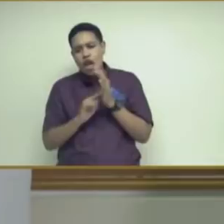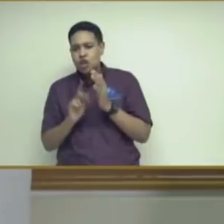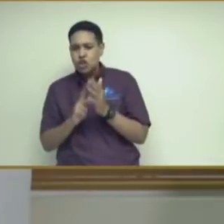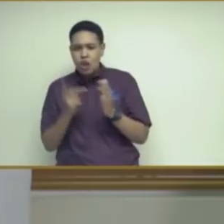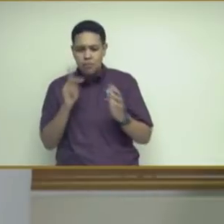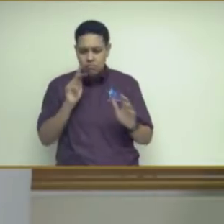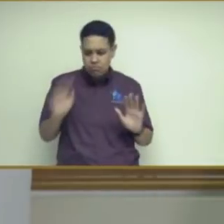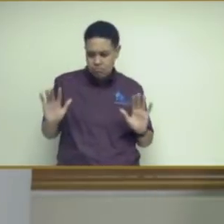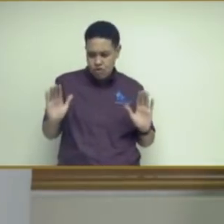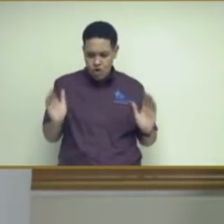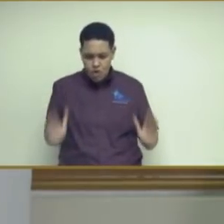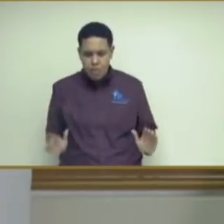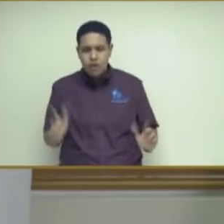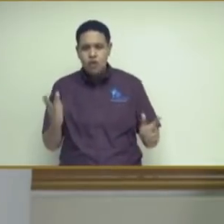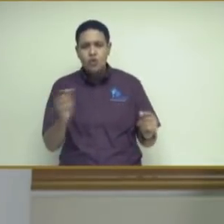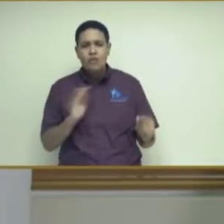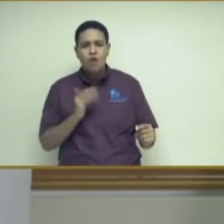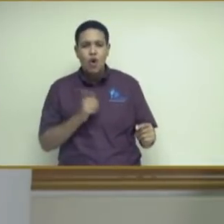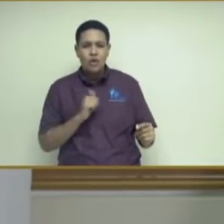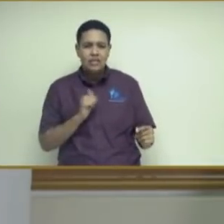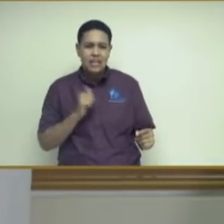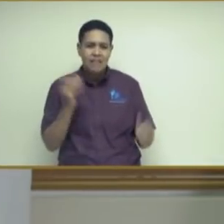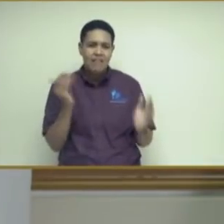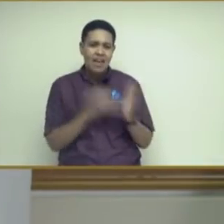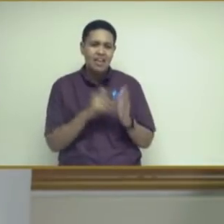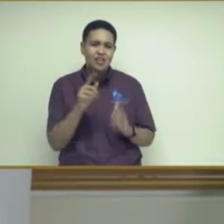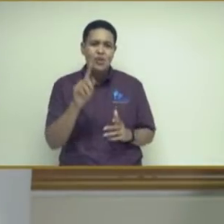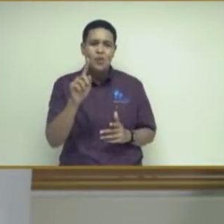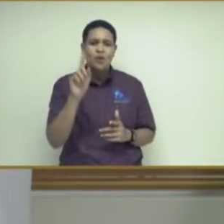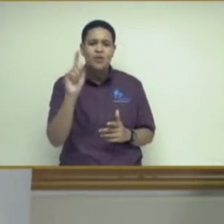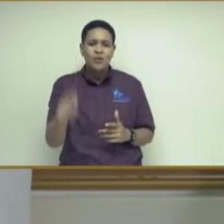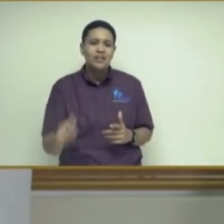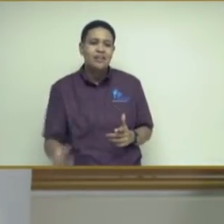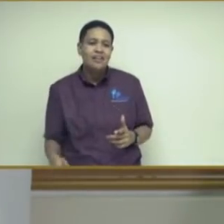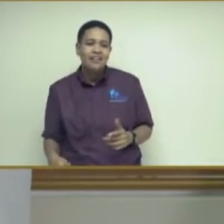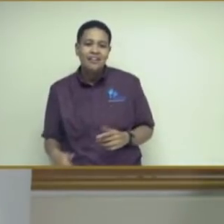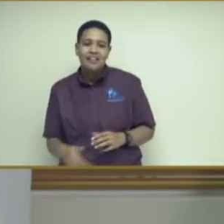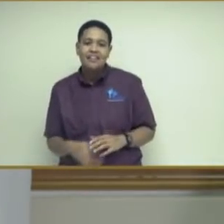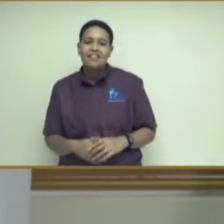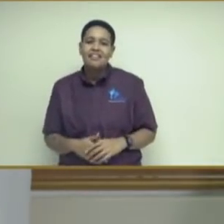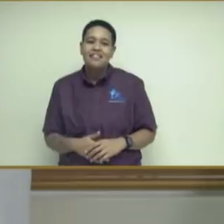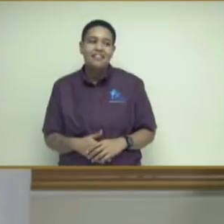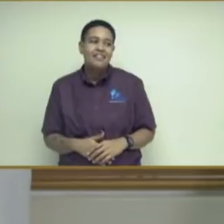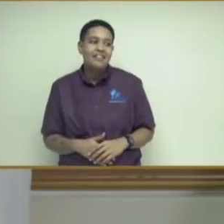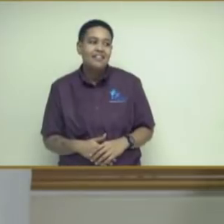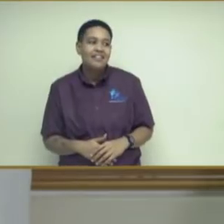for ourselves against you. That's one question. The second thing,